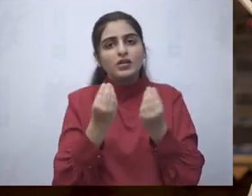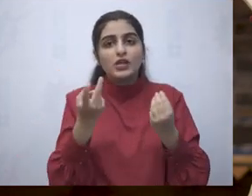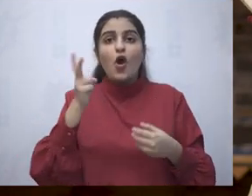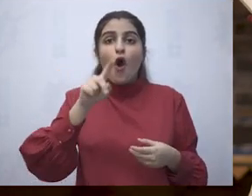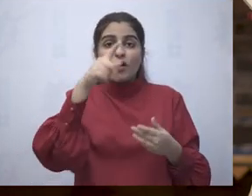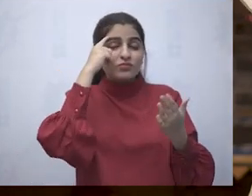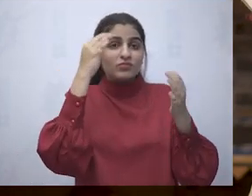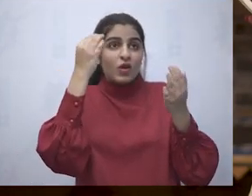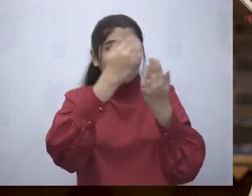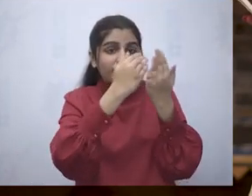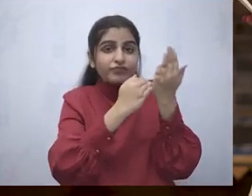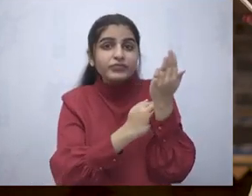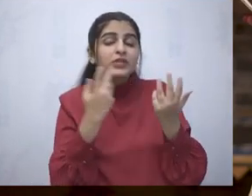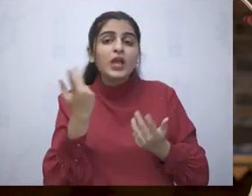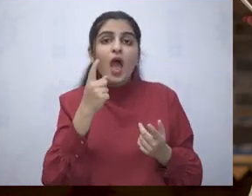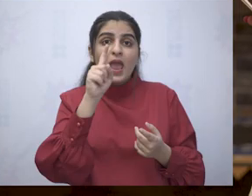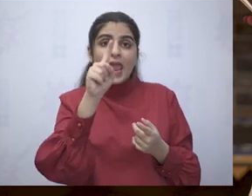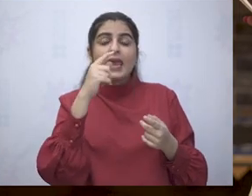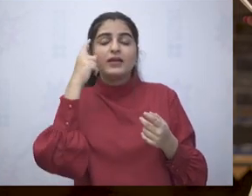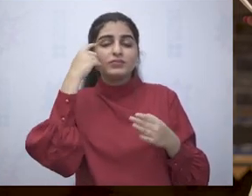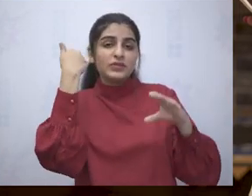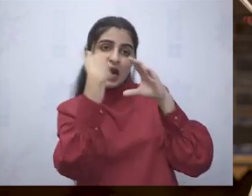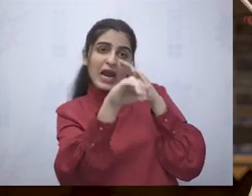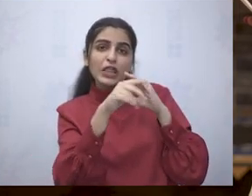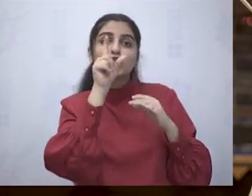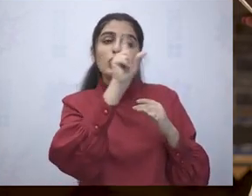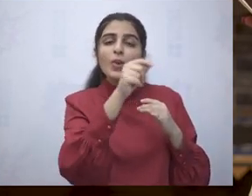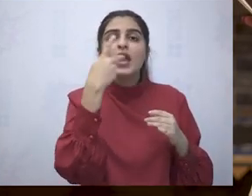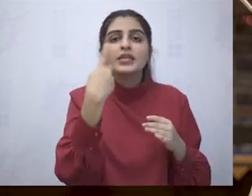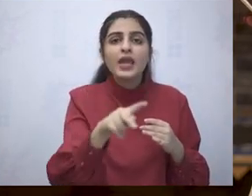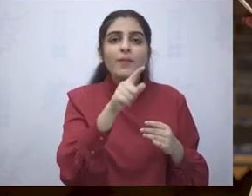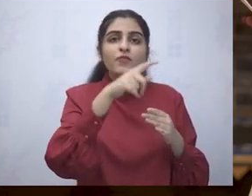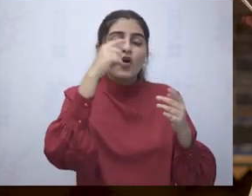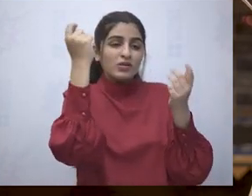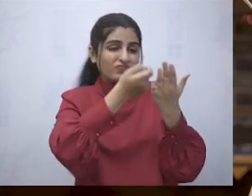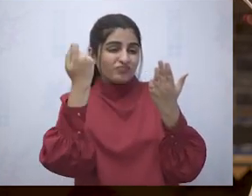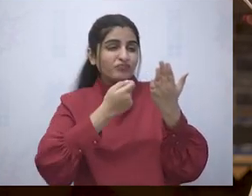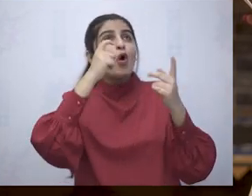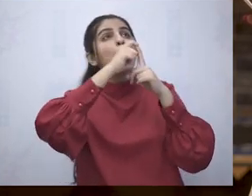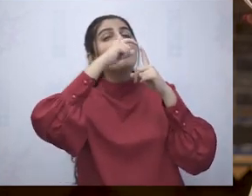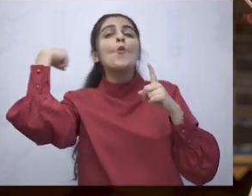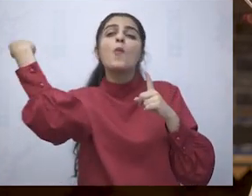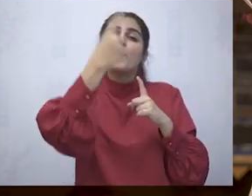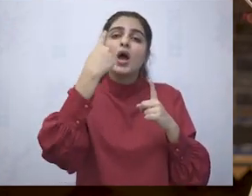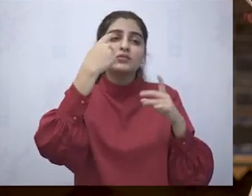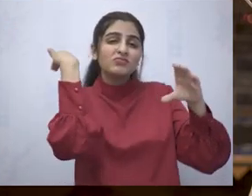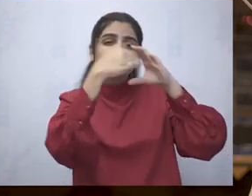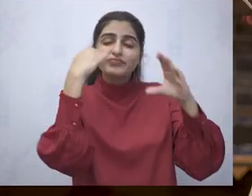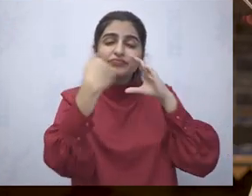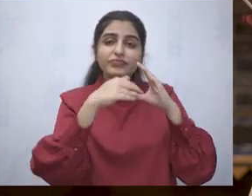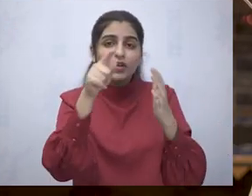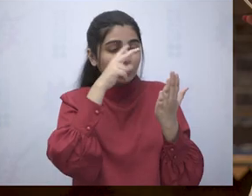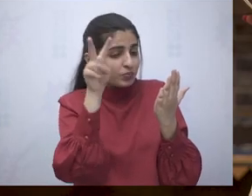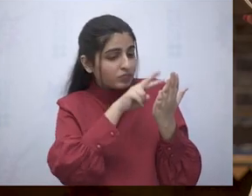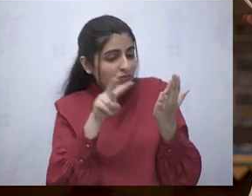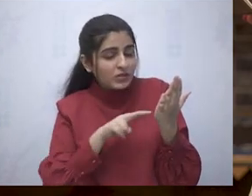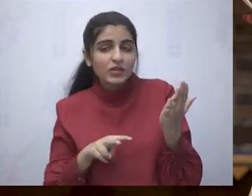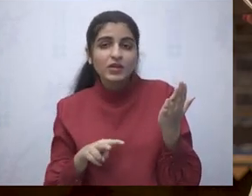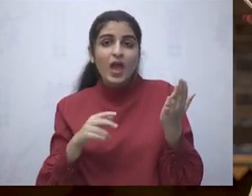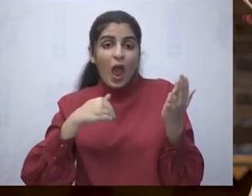You can also find information for Ek Khat Tumhare Naam, an app showcasing handwritten beautiful letters from all